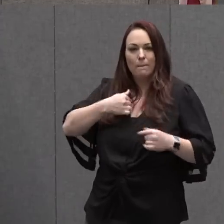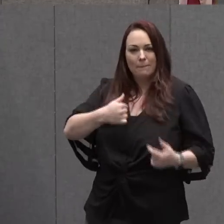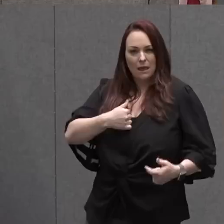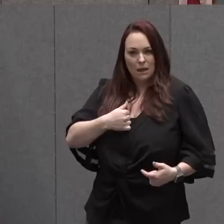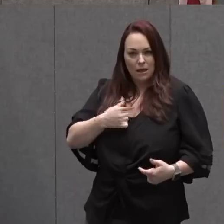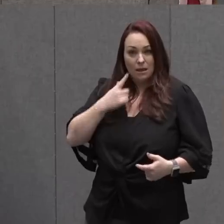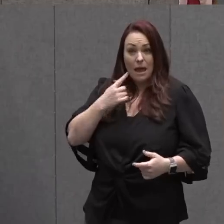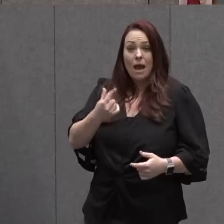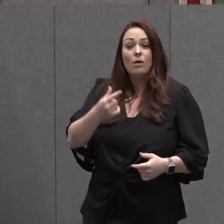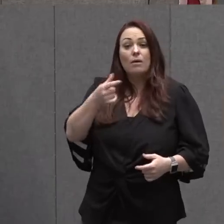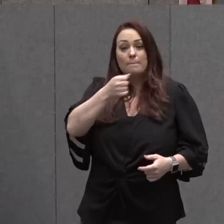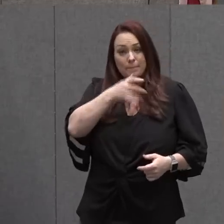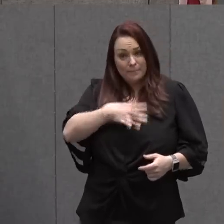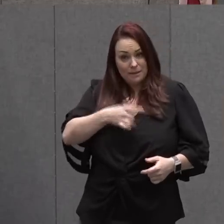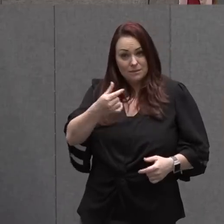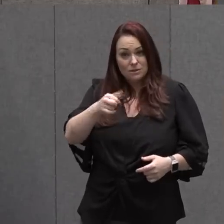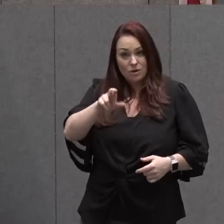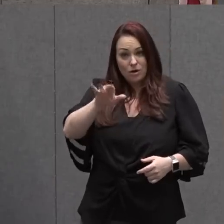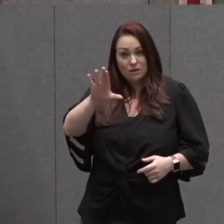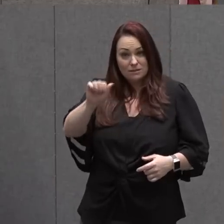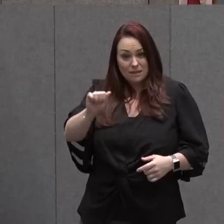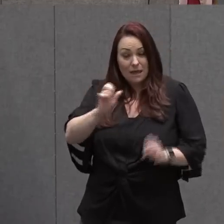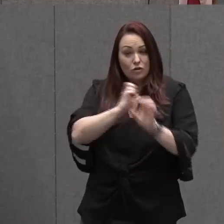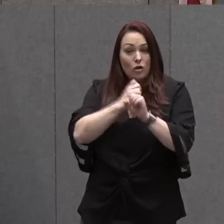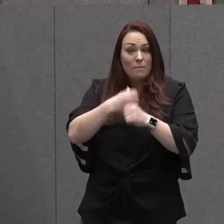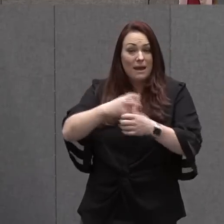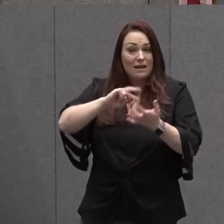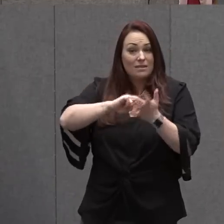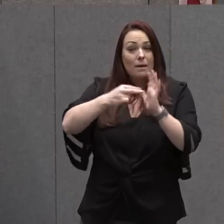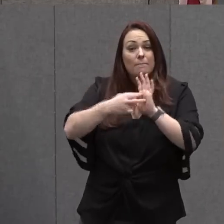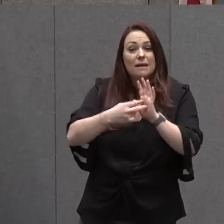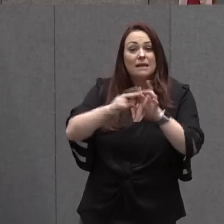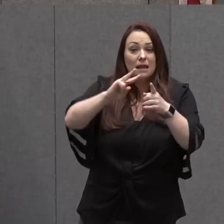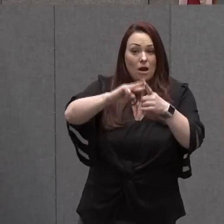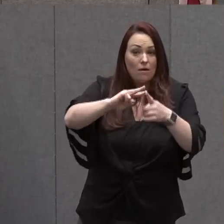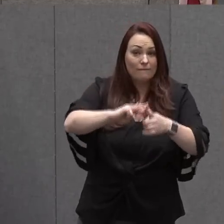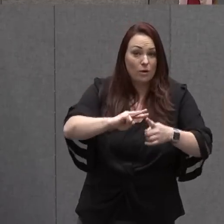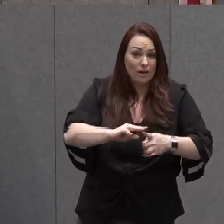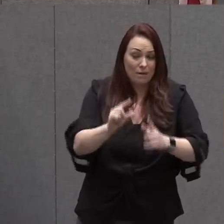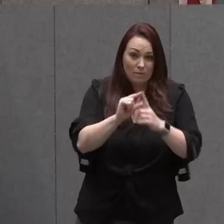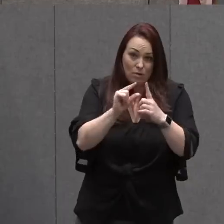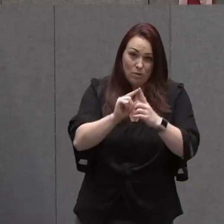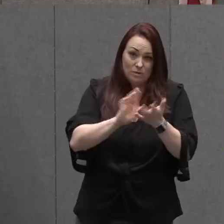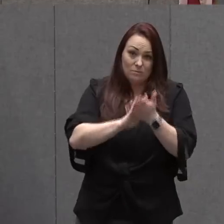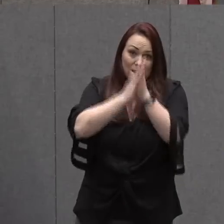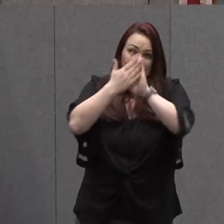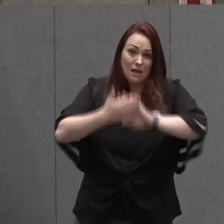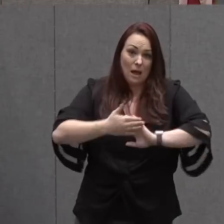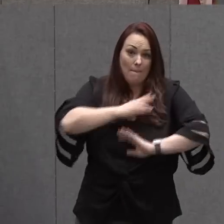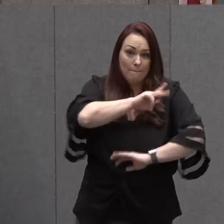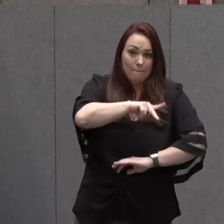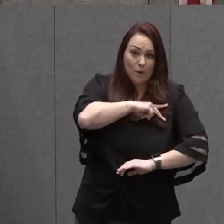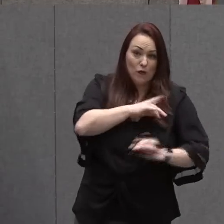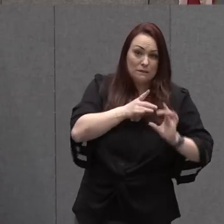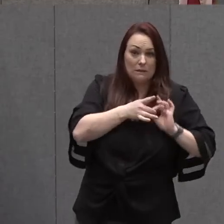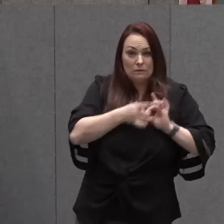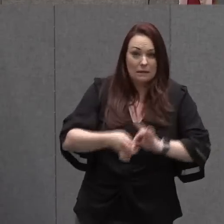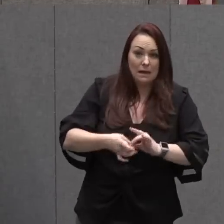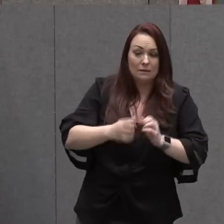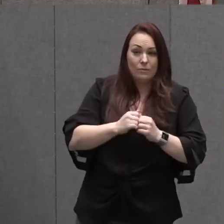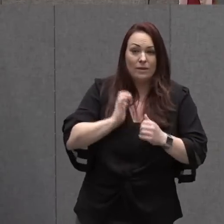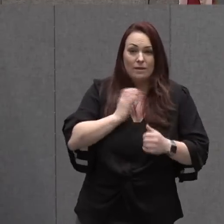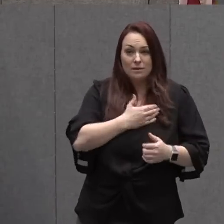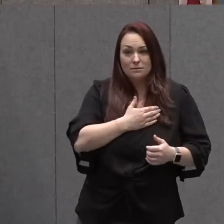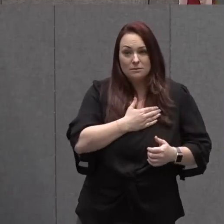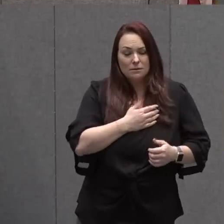Garcia told us to make the meaning of our vocabulary words personal to us. Well, my mind hurts right